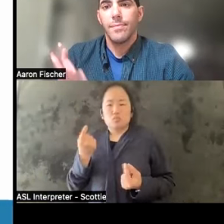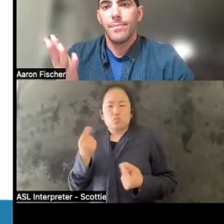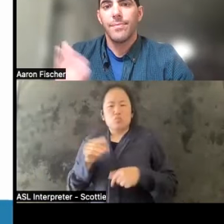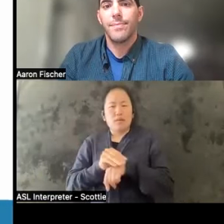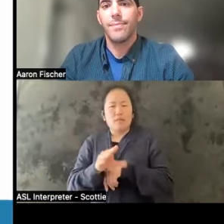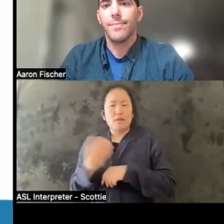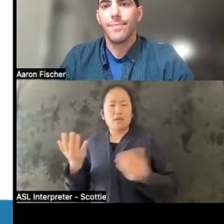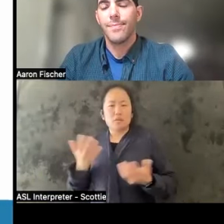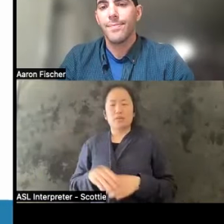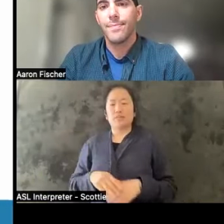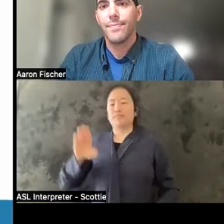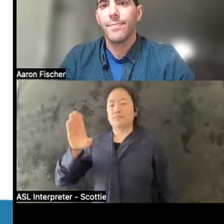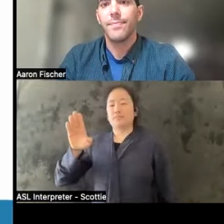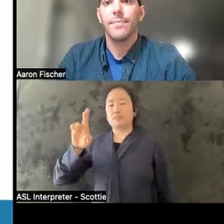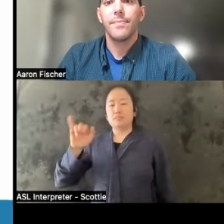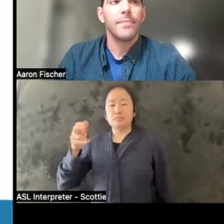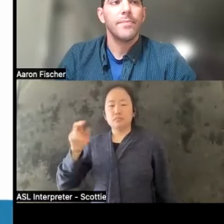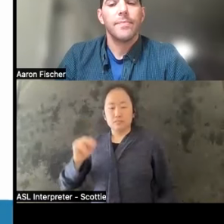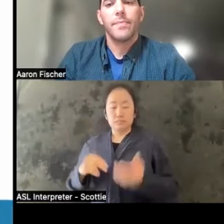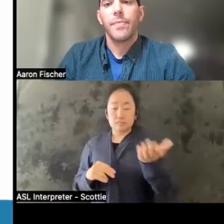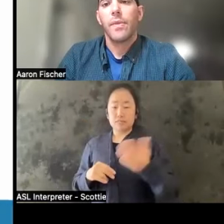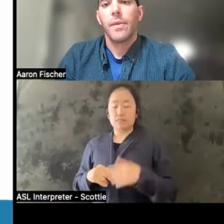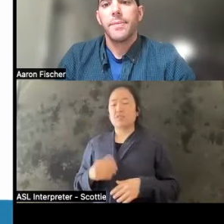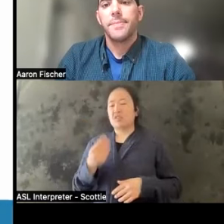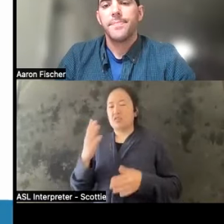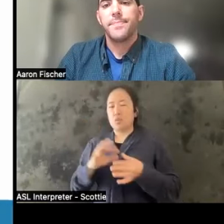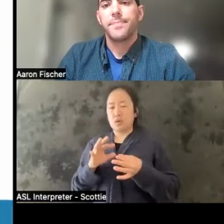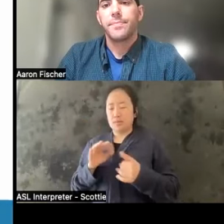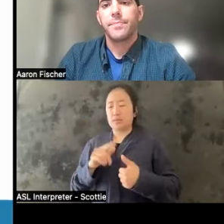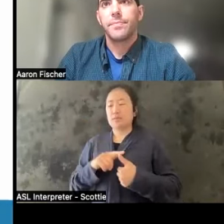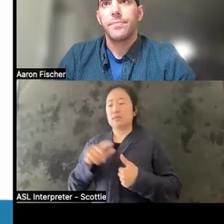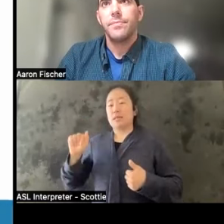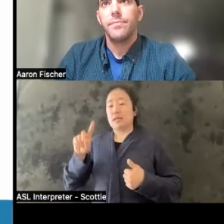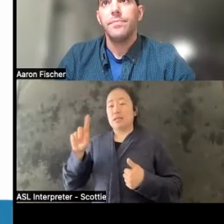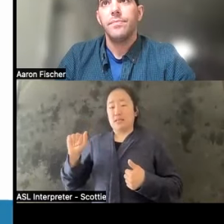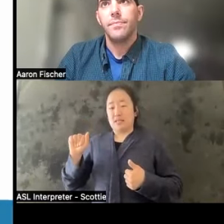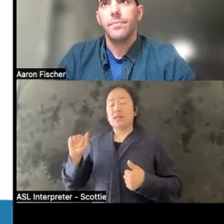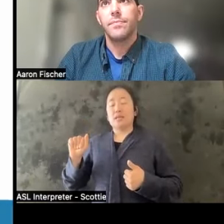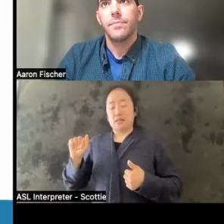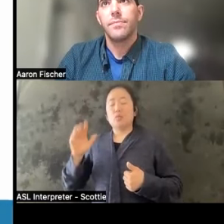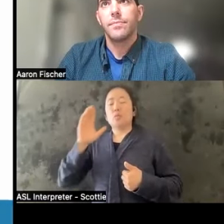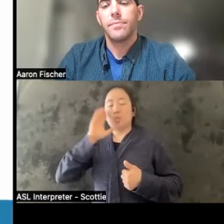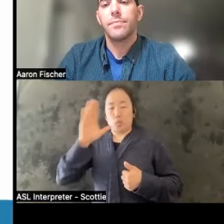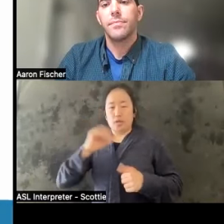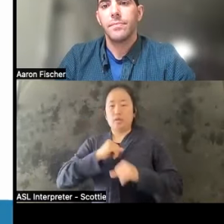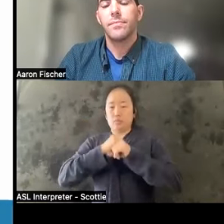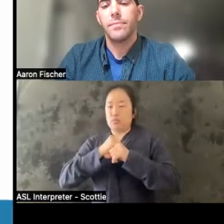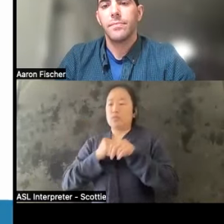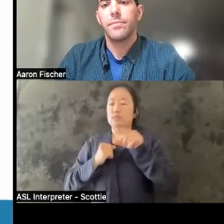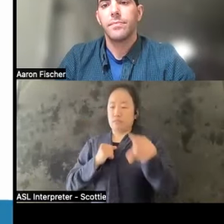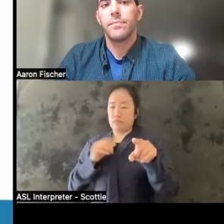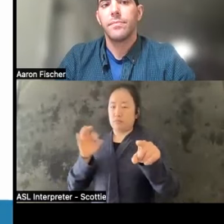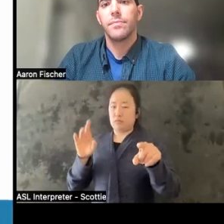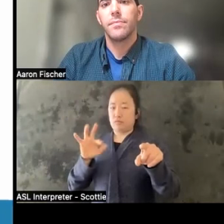This is Brian. A couple of comments. One, the ADA would protect Frank if he is an employee. So the fact that